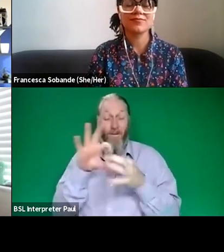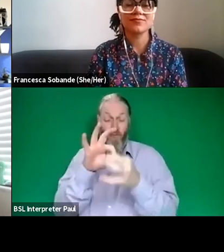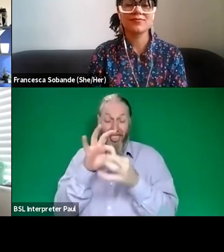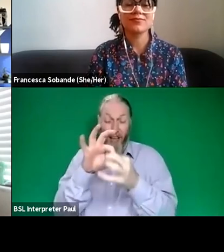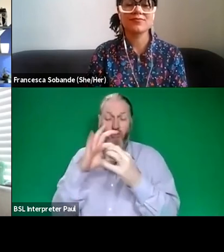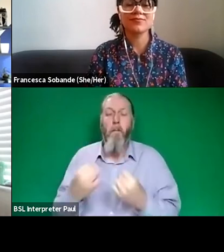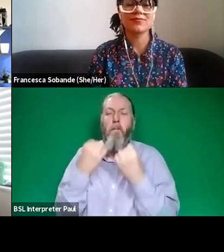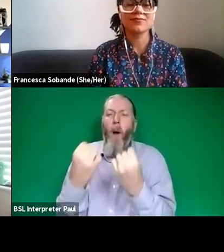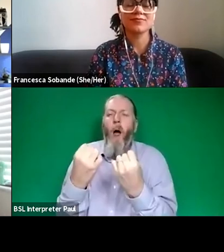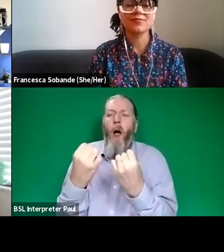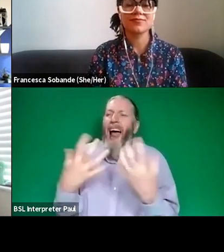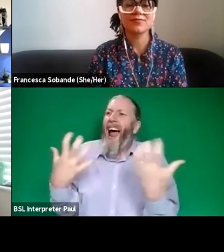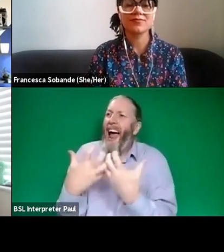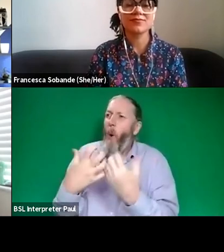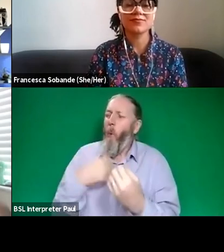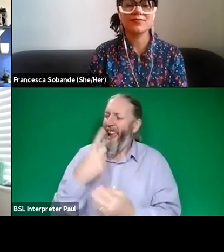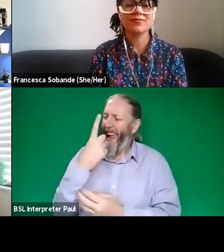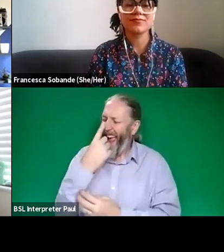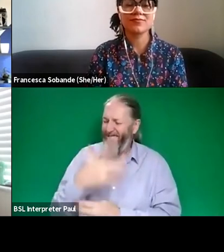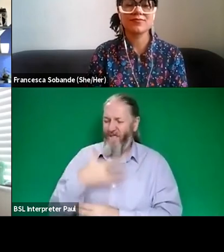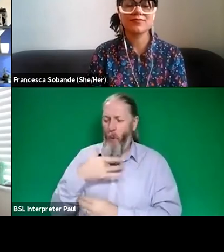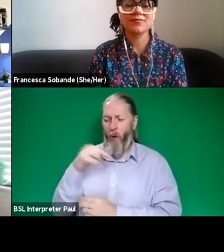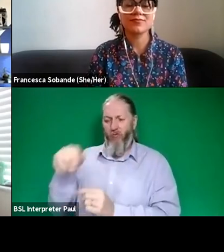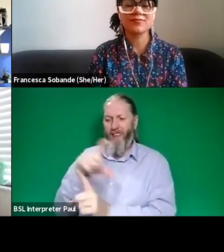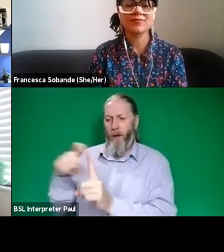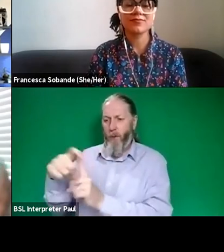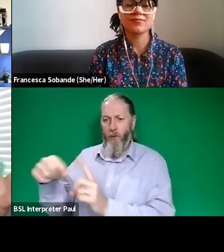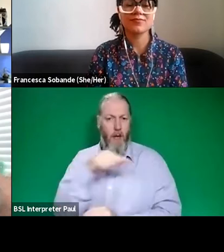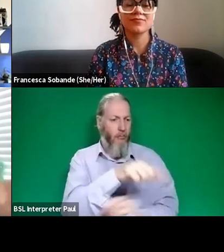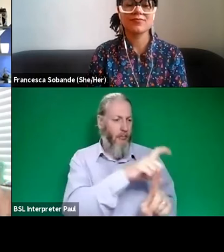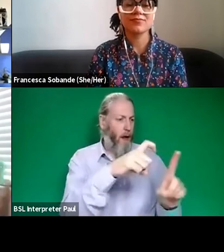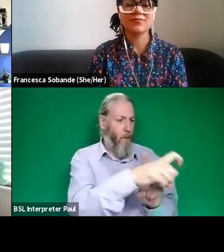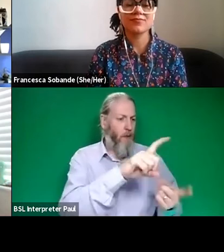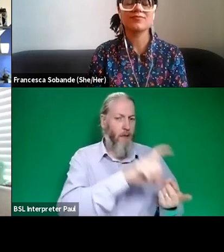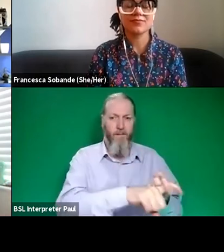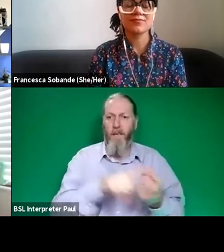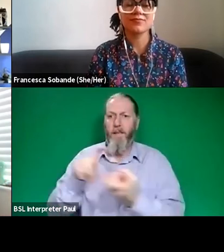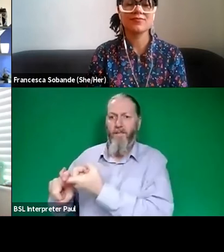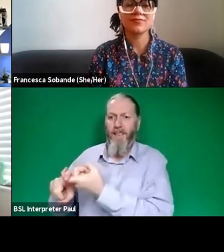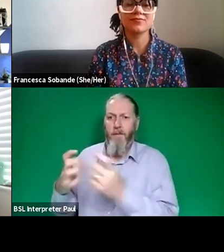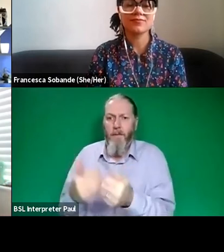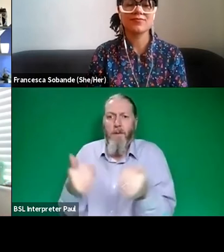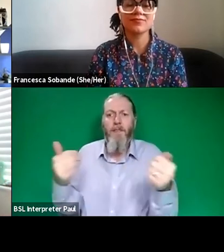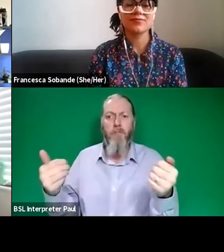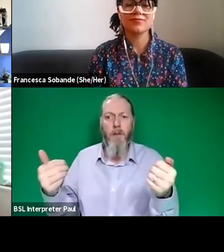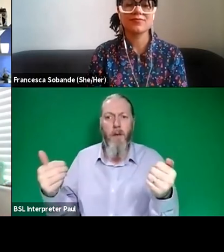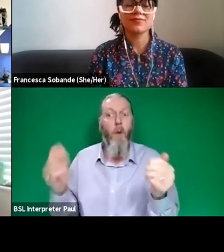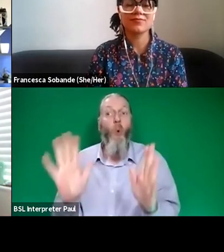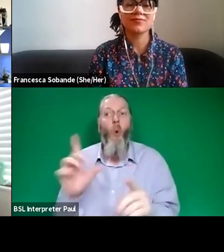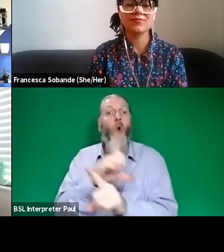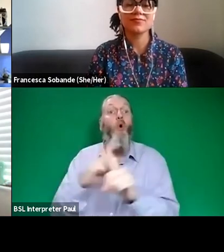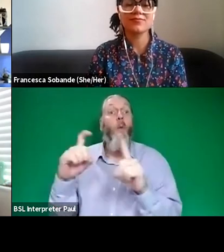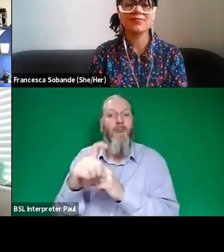push past the notion of community as fixed into community as a coalition of various people. Emma Dabiri's book